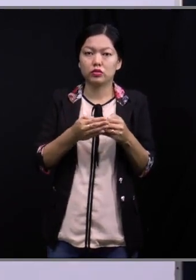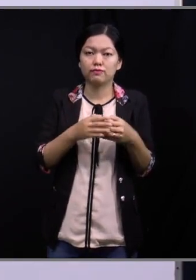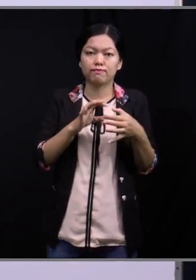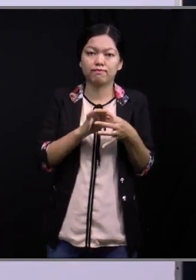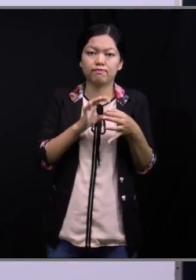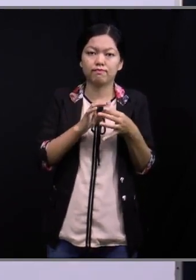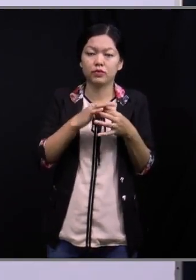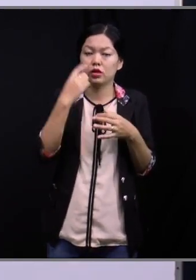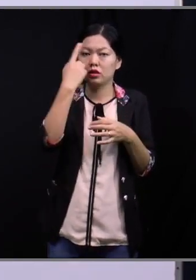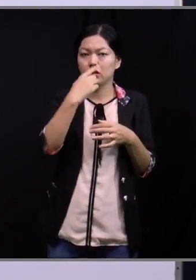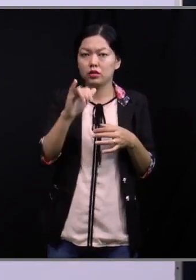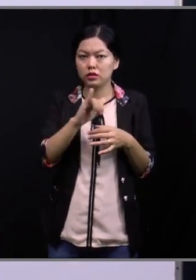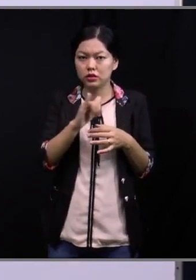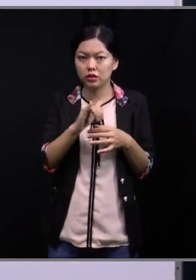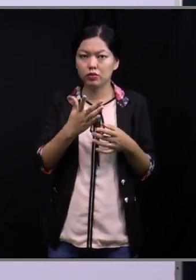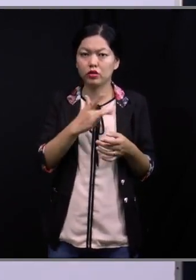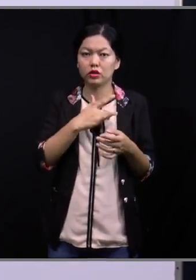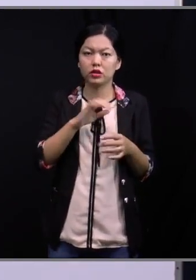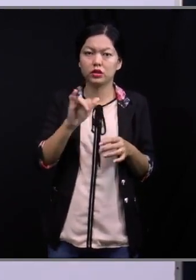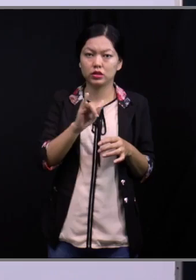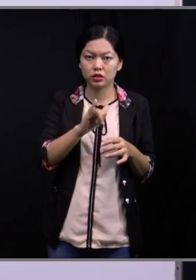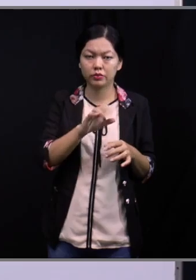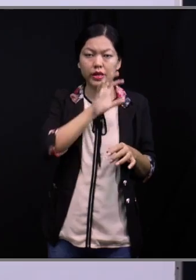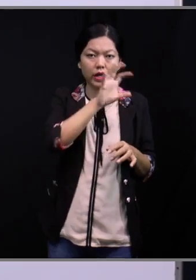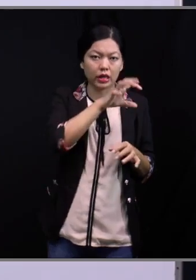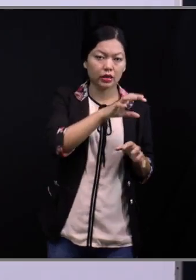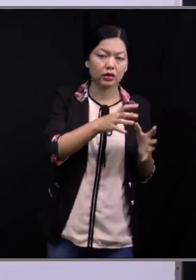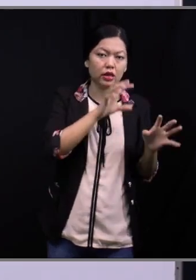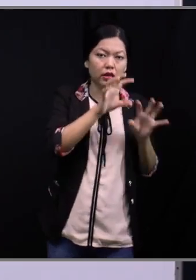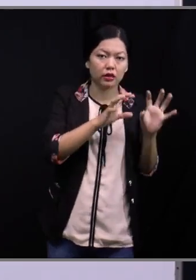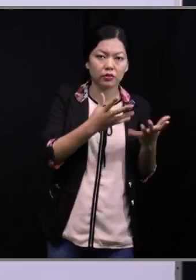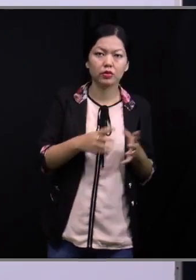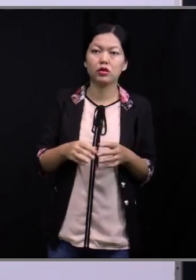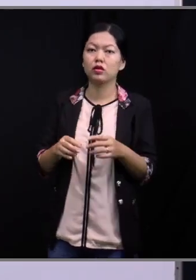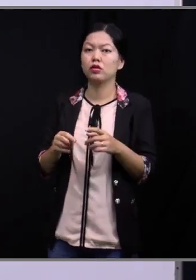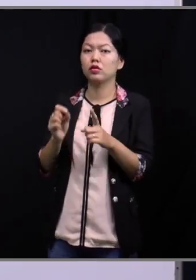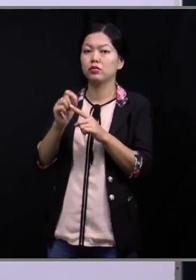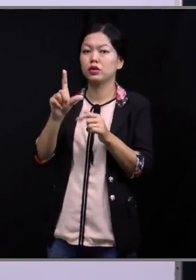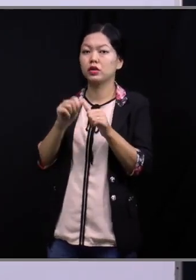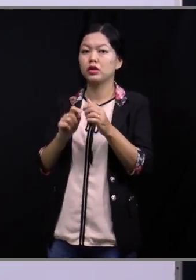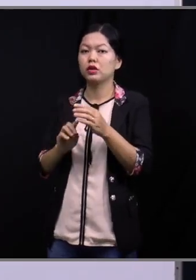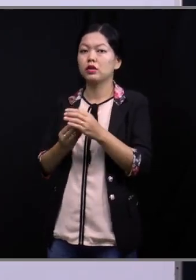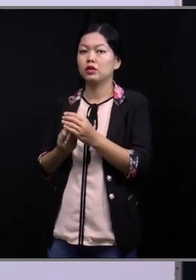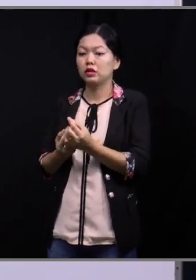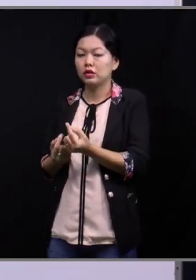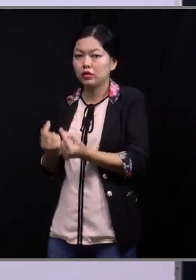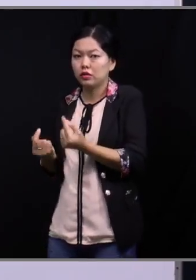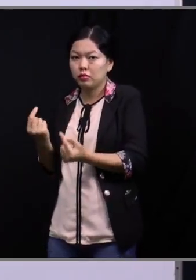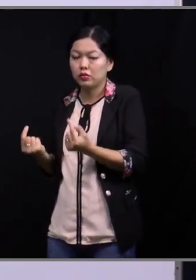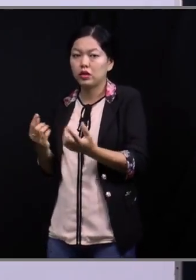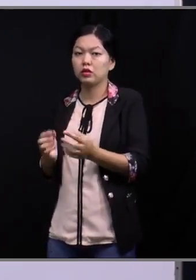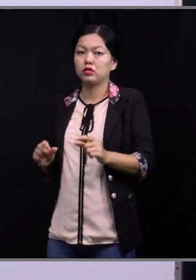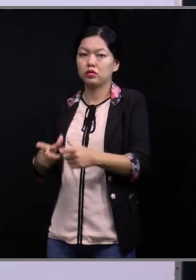are placed under the same class, and the order Polymoniales and the order Sapindales.